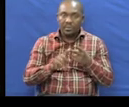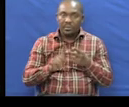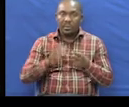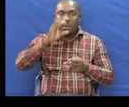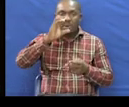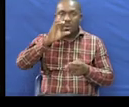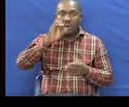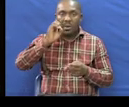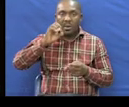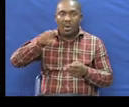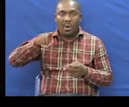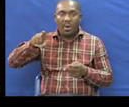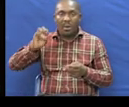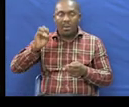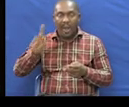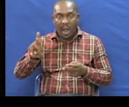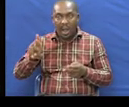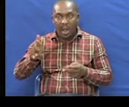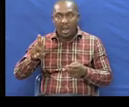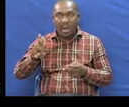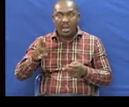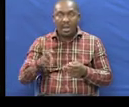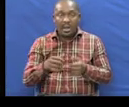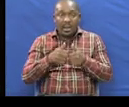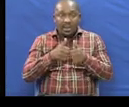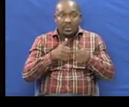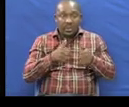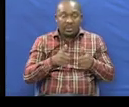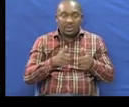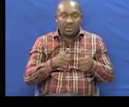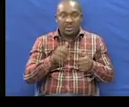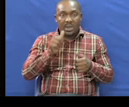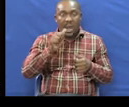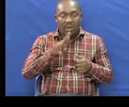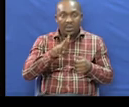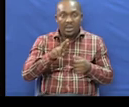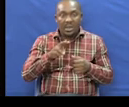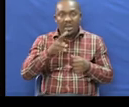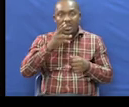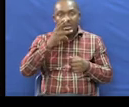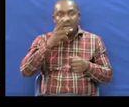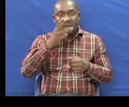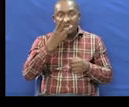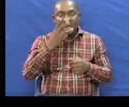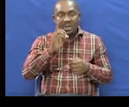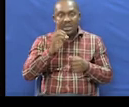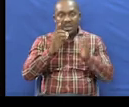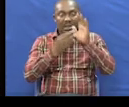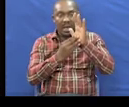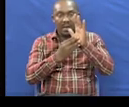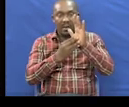least 5 electrons which make it to be stable, or 10 electrons which make it to